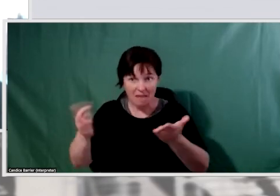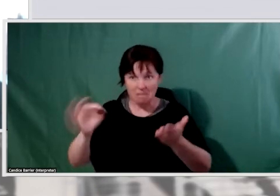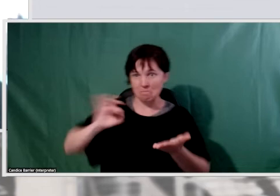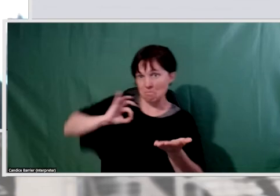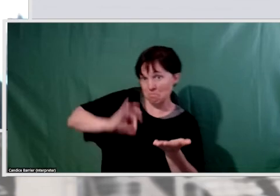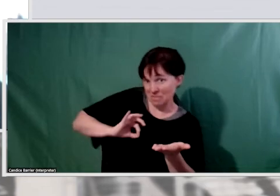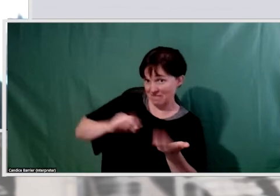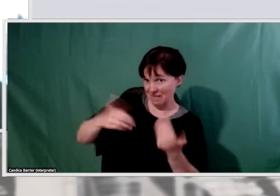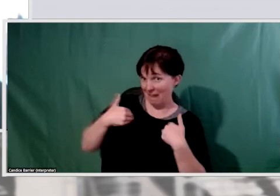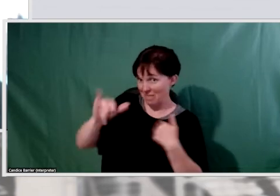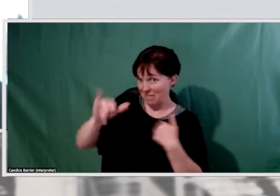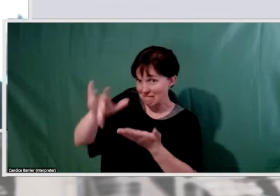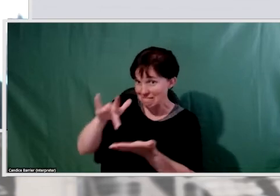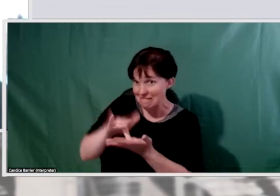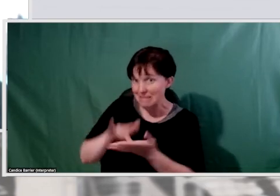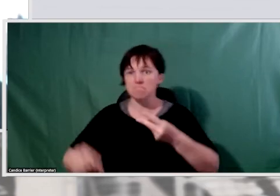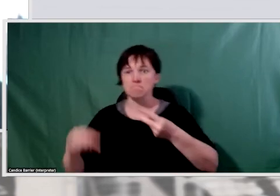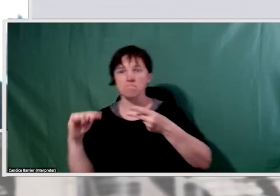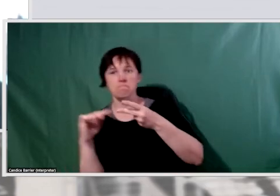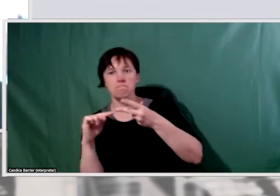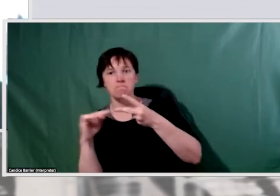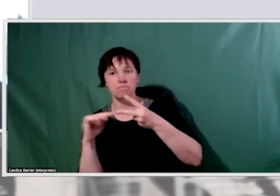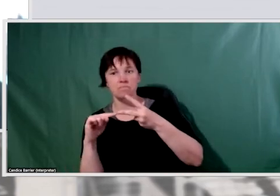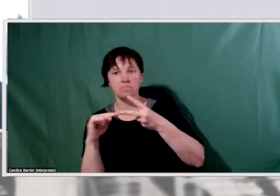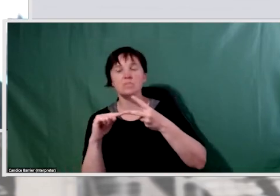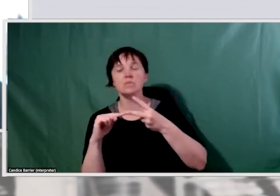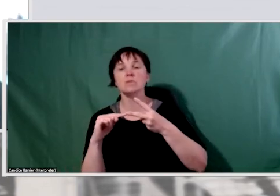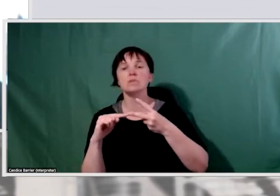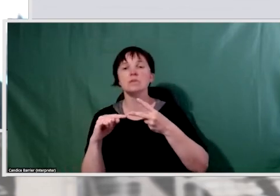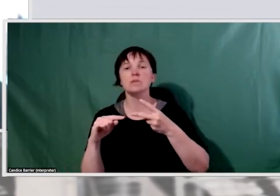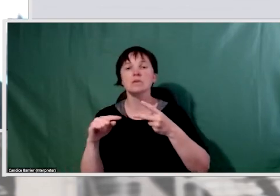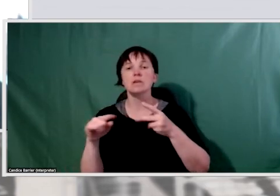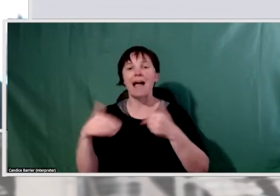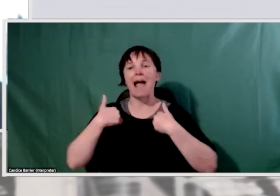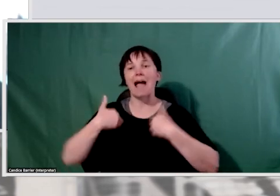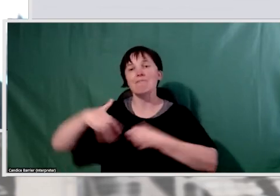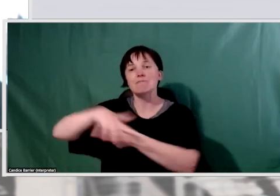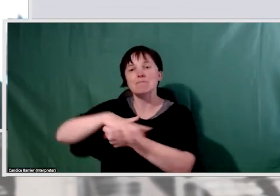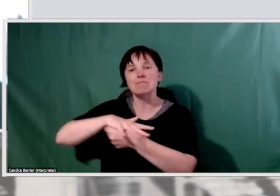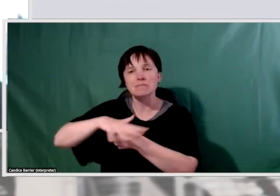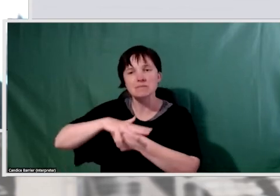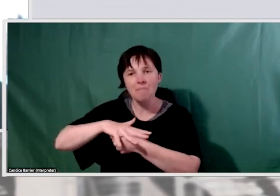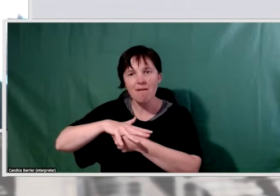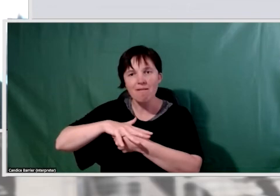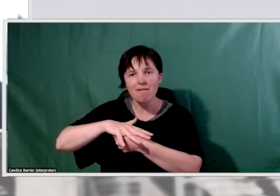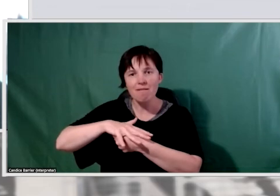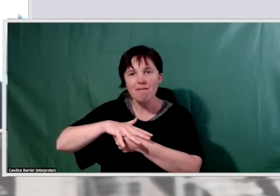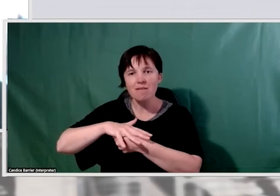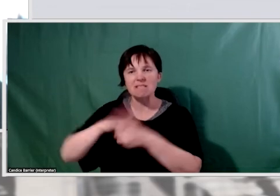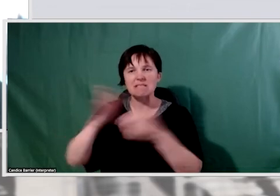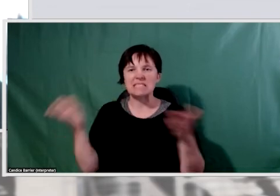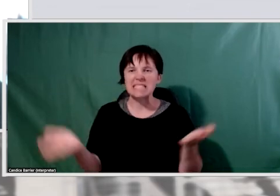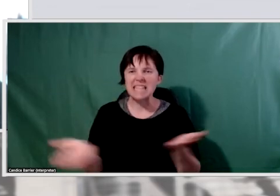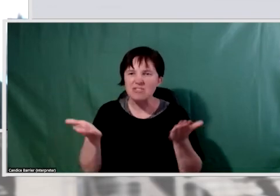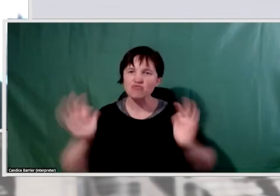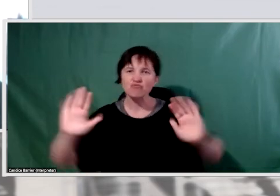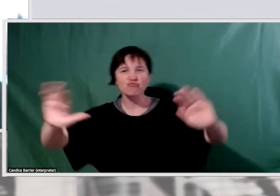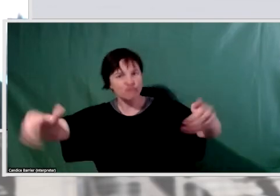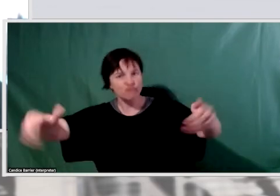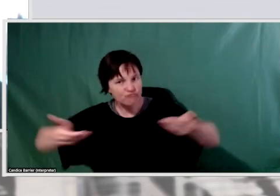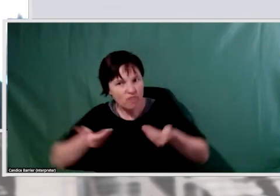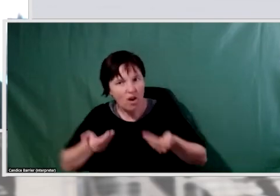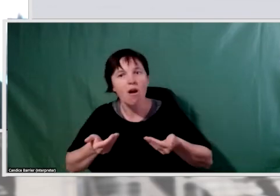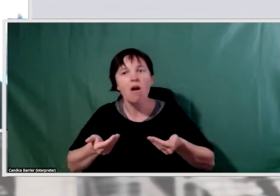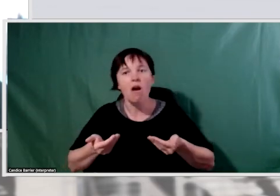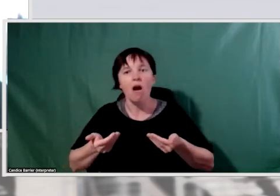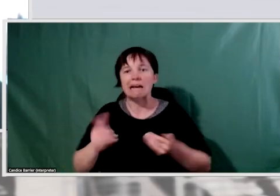being here. And also this concept of having space that would encourage and invite,